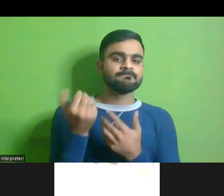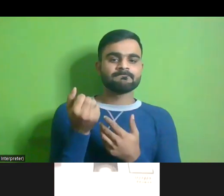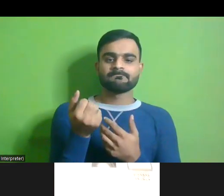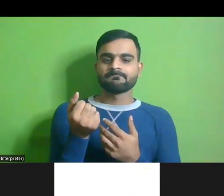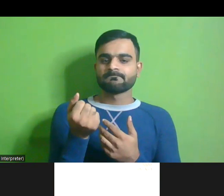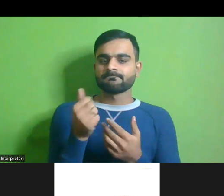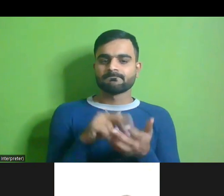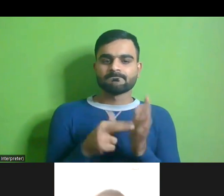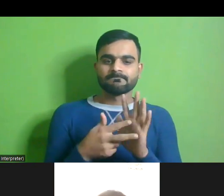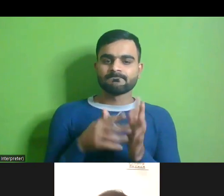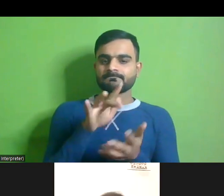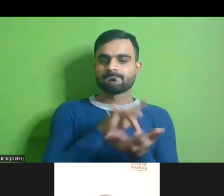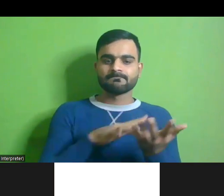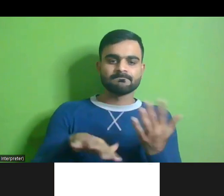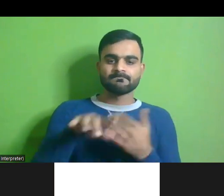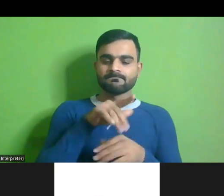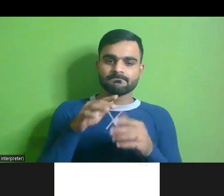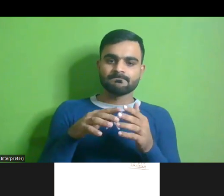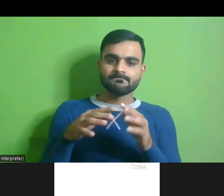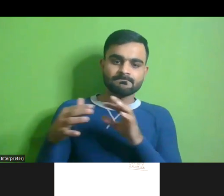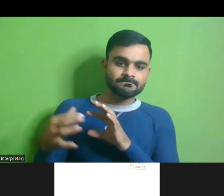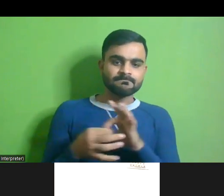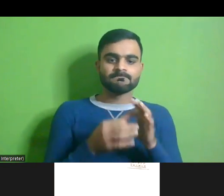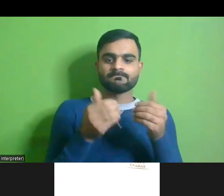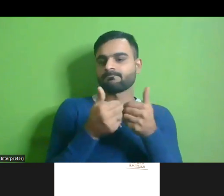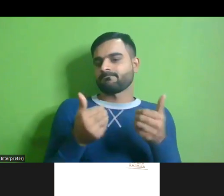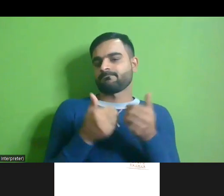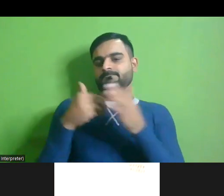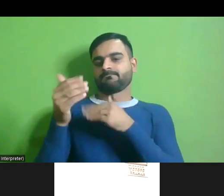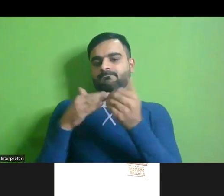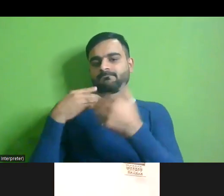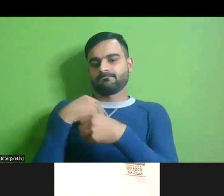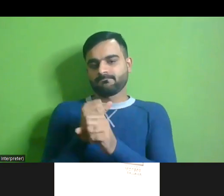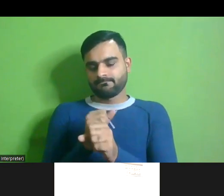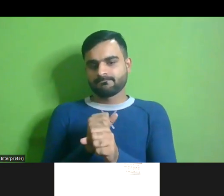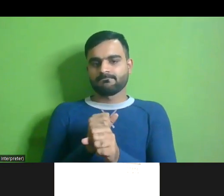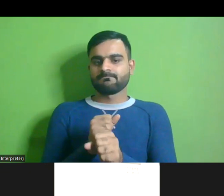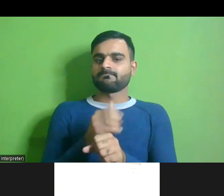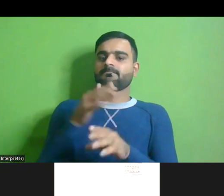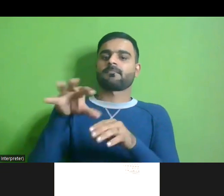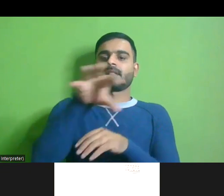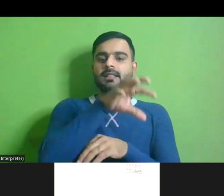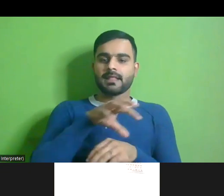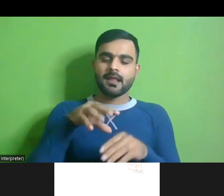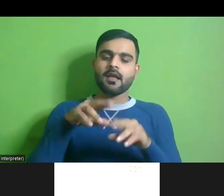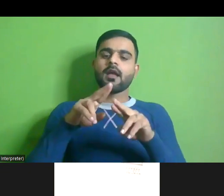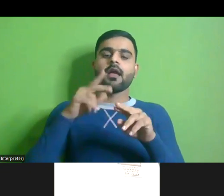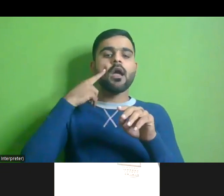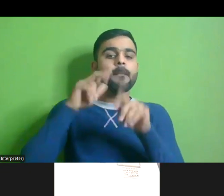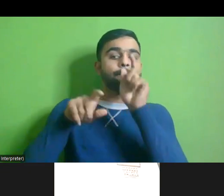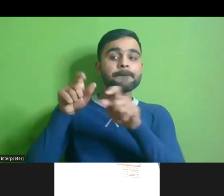by you know, which are residing in separate structures from the state or the influences